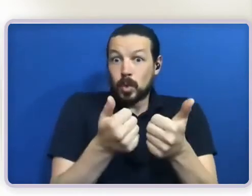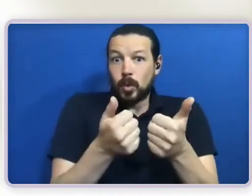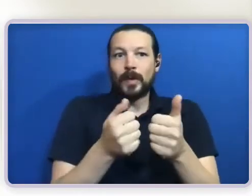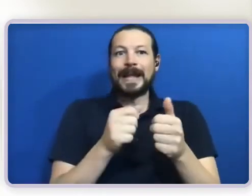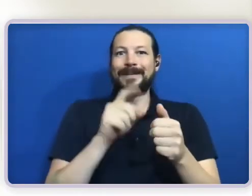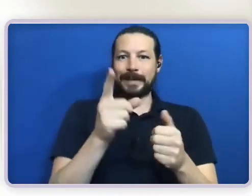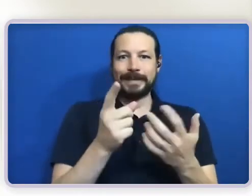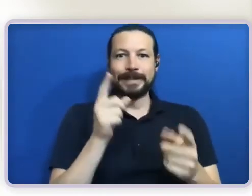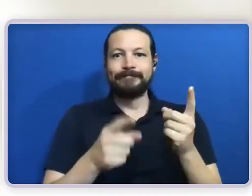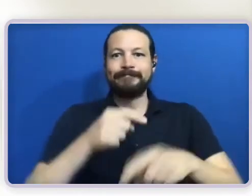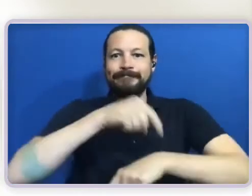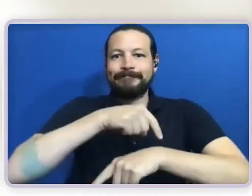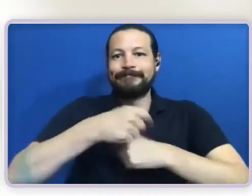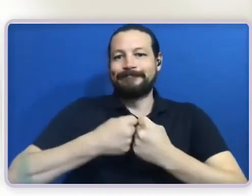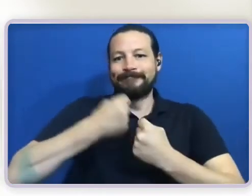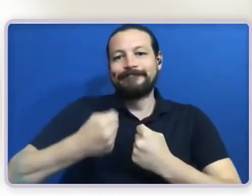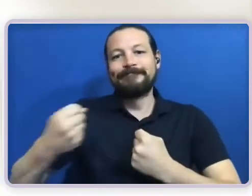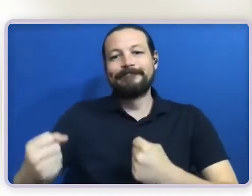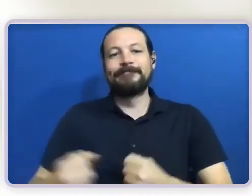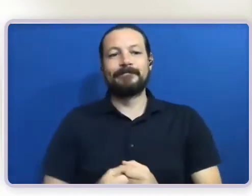quick as writing a submission.